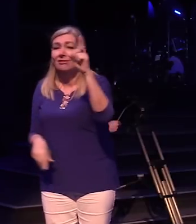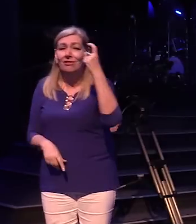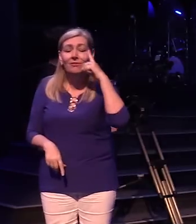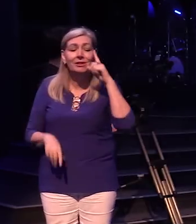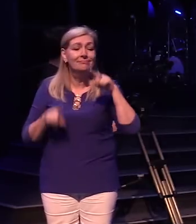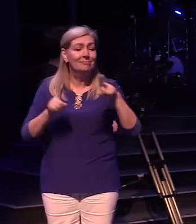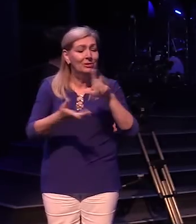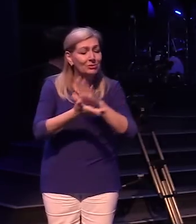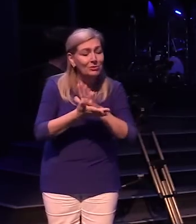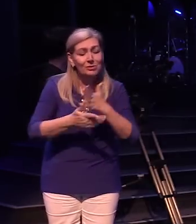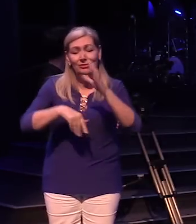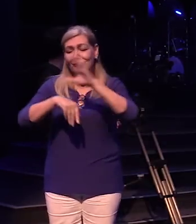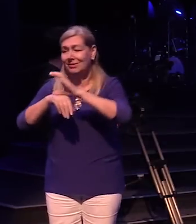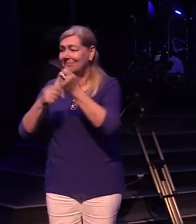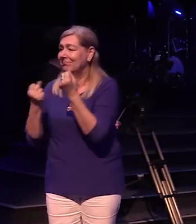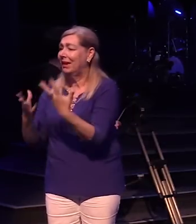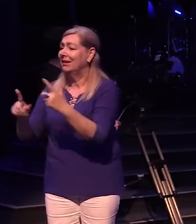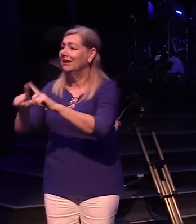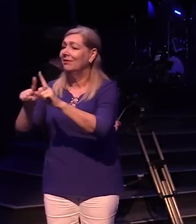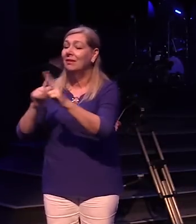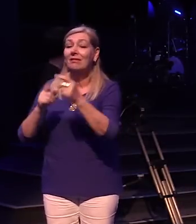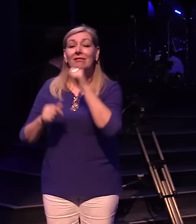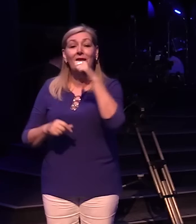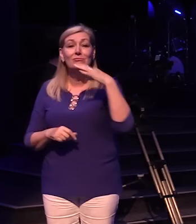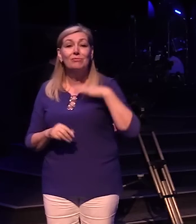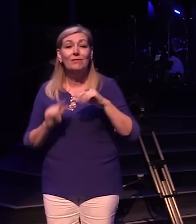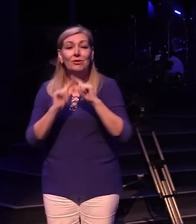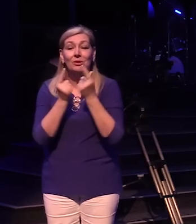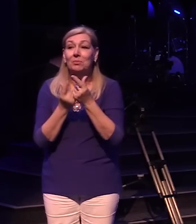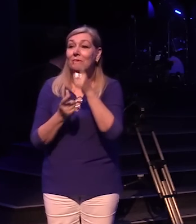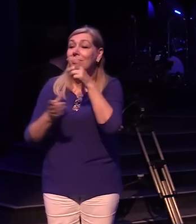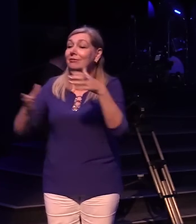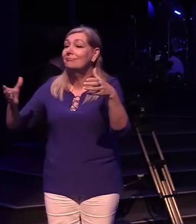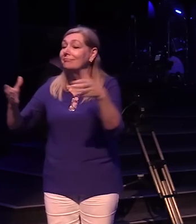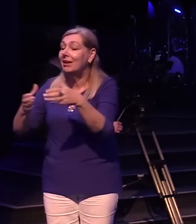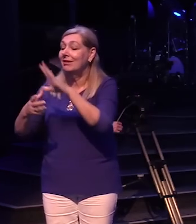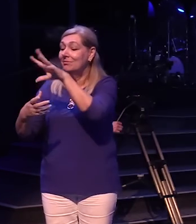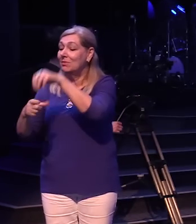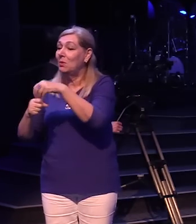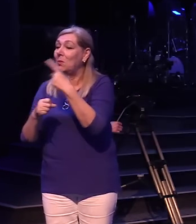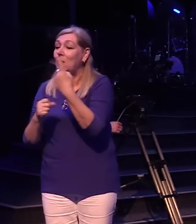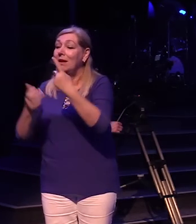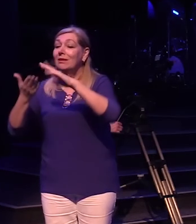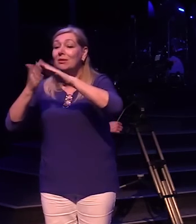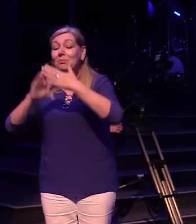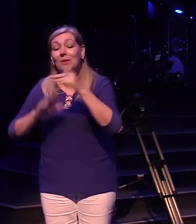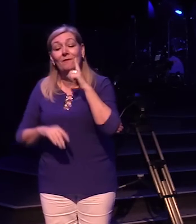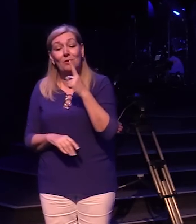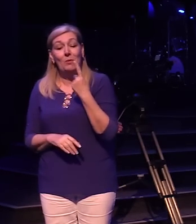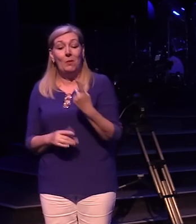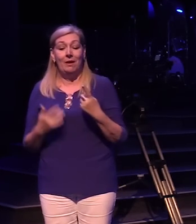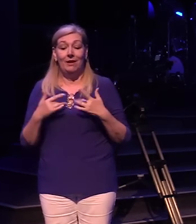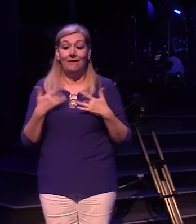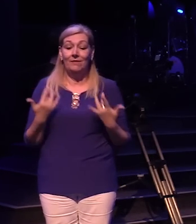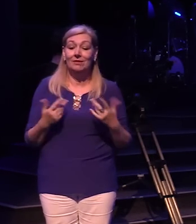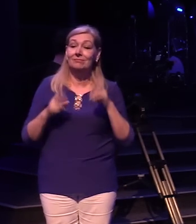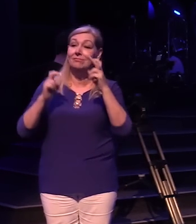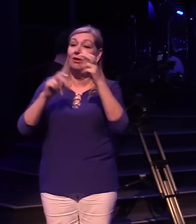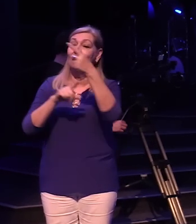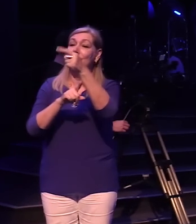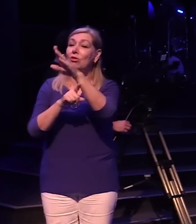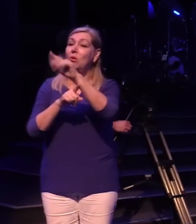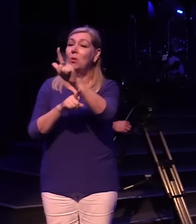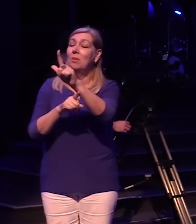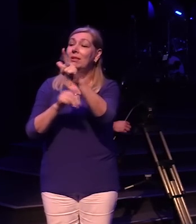schools, churches, and nonprofits who are gathering together as one community for one event, the Global Leadership